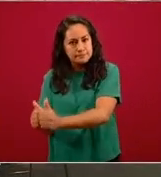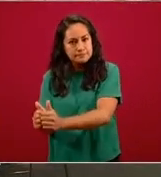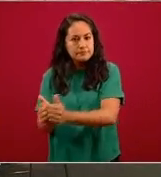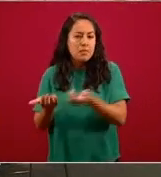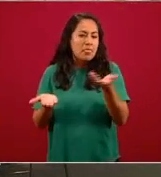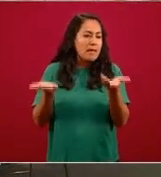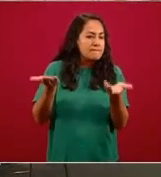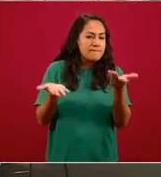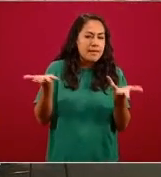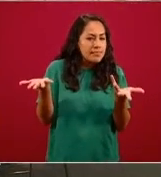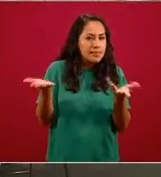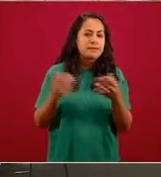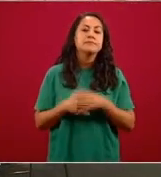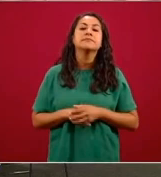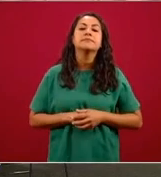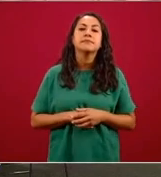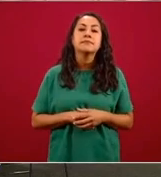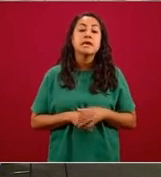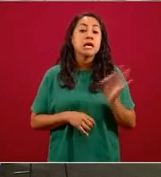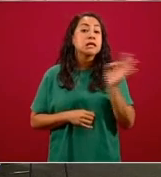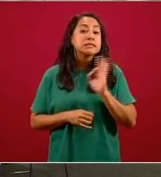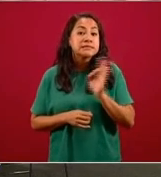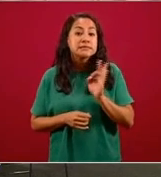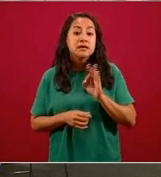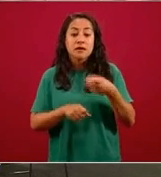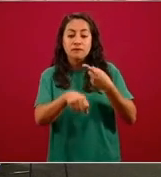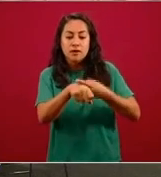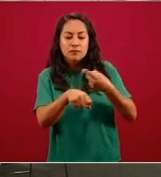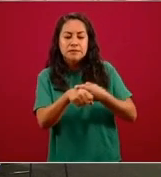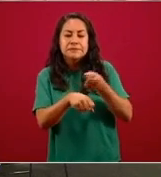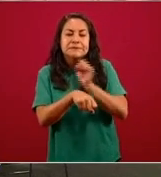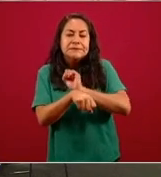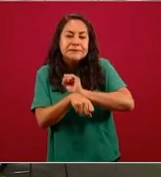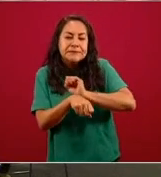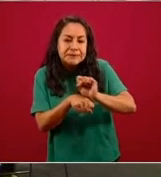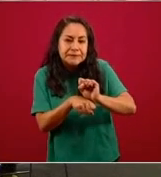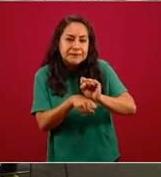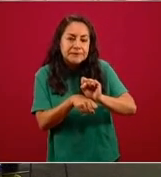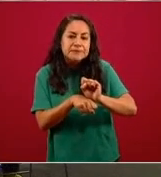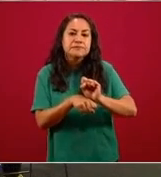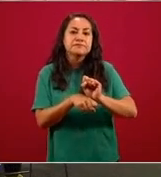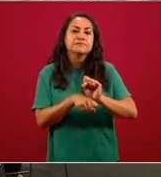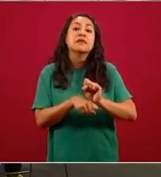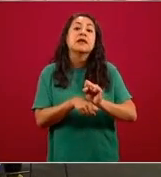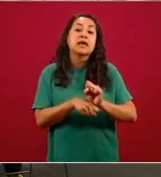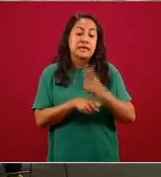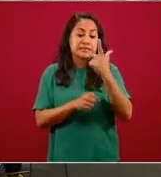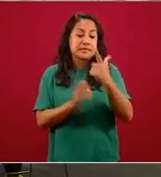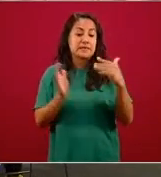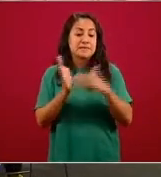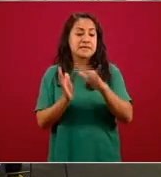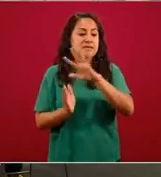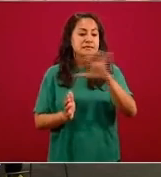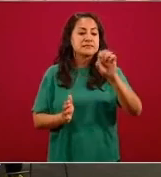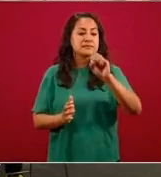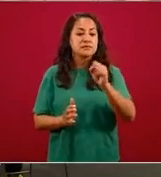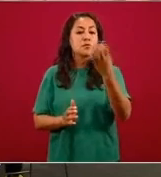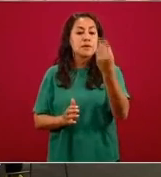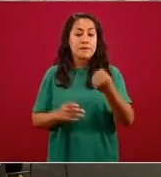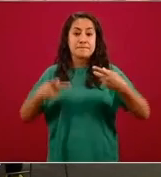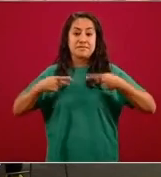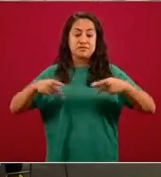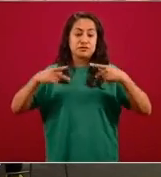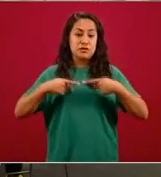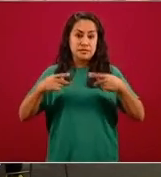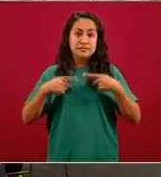provided with relevant orientation, and they were assessed over the phone to know if their symptoms were severe enough